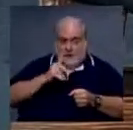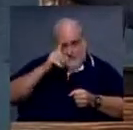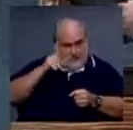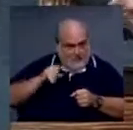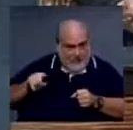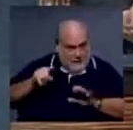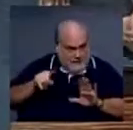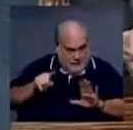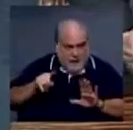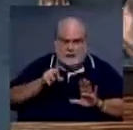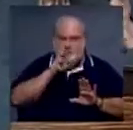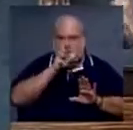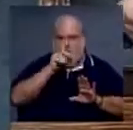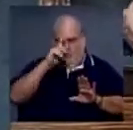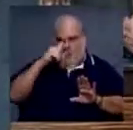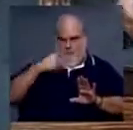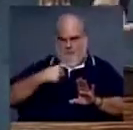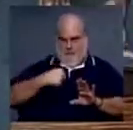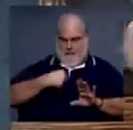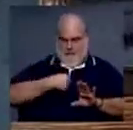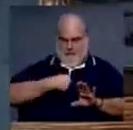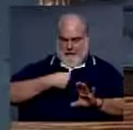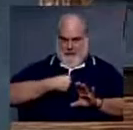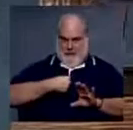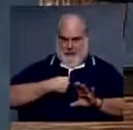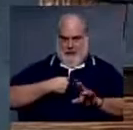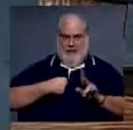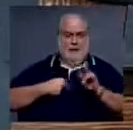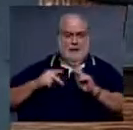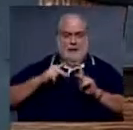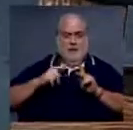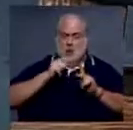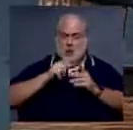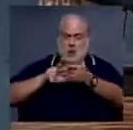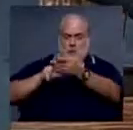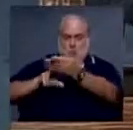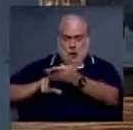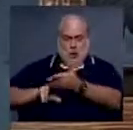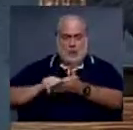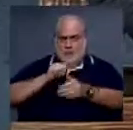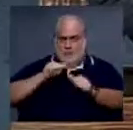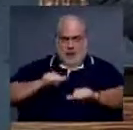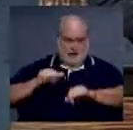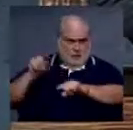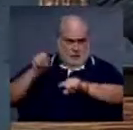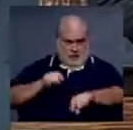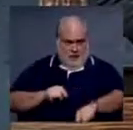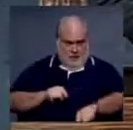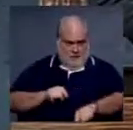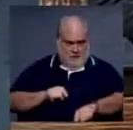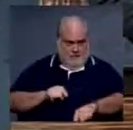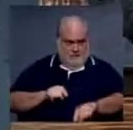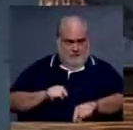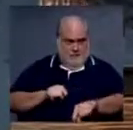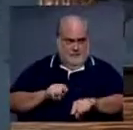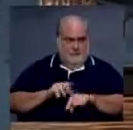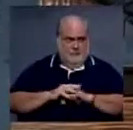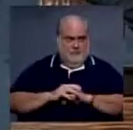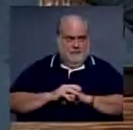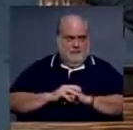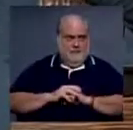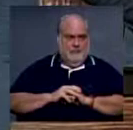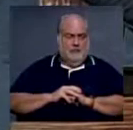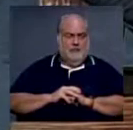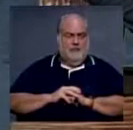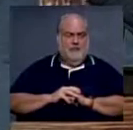me and for the folks that I just presented through proxy. Trying to get this right here.